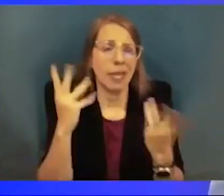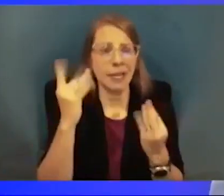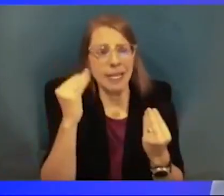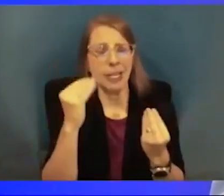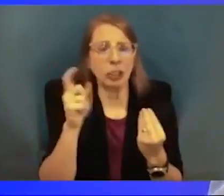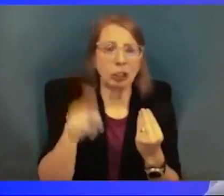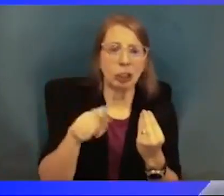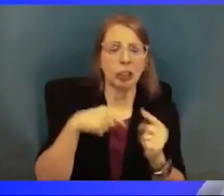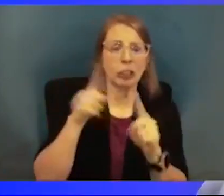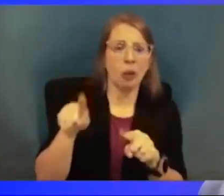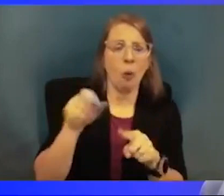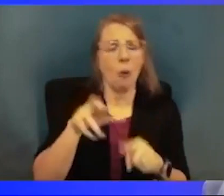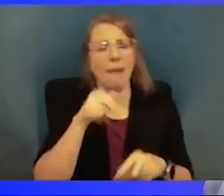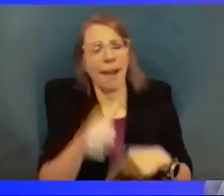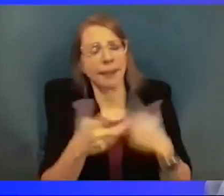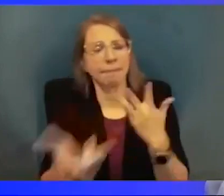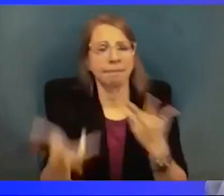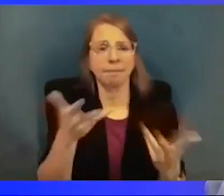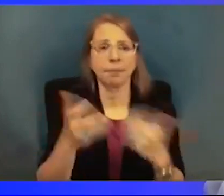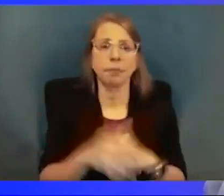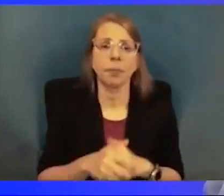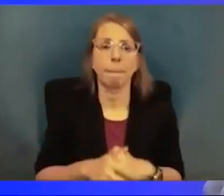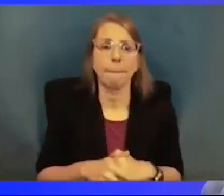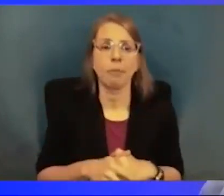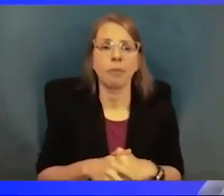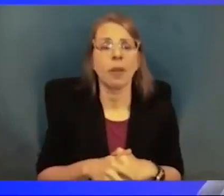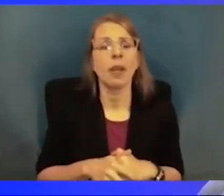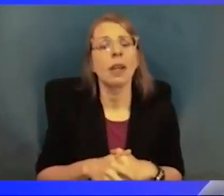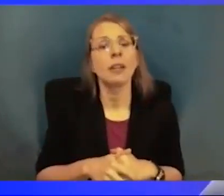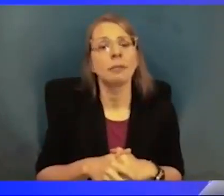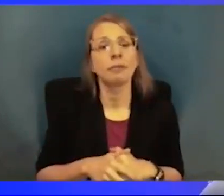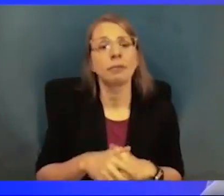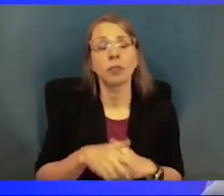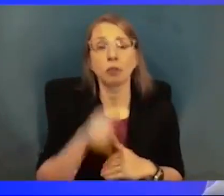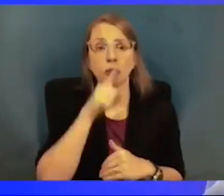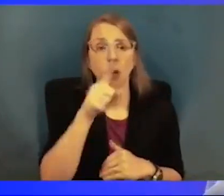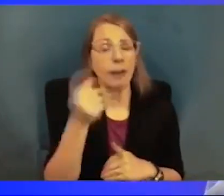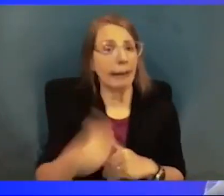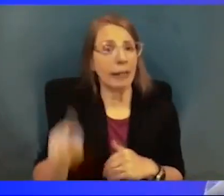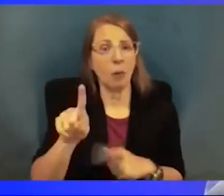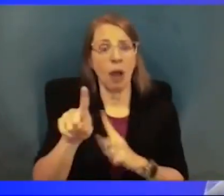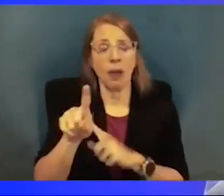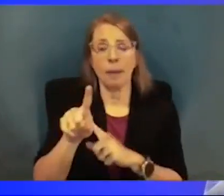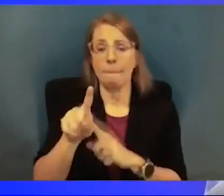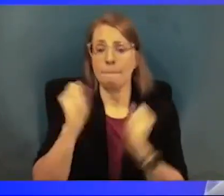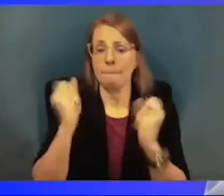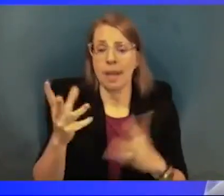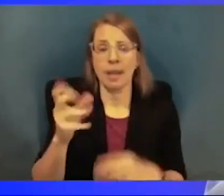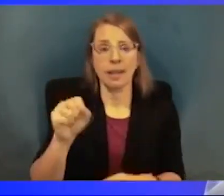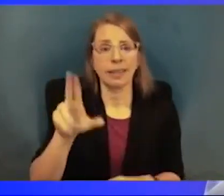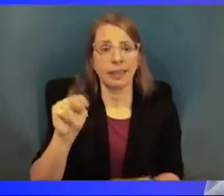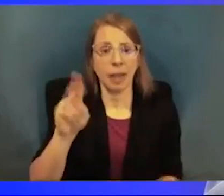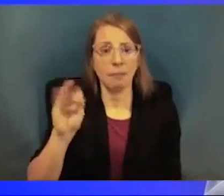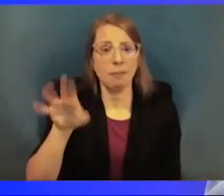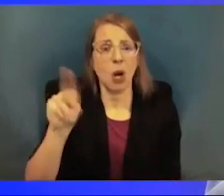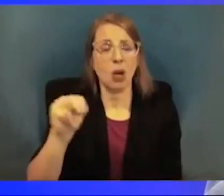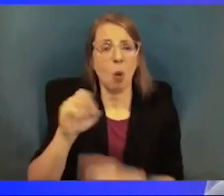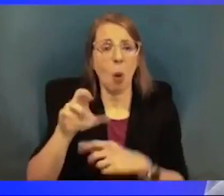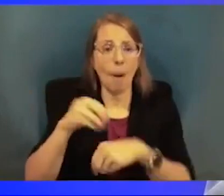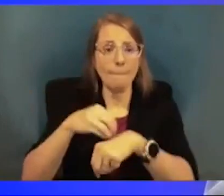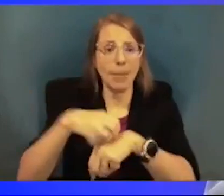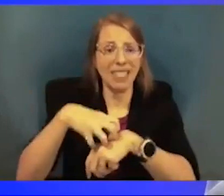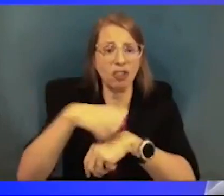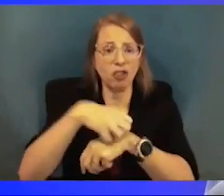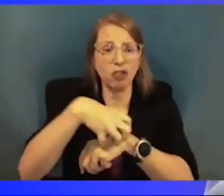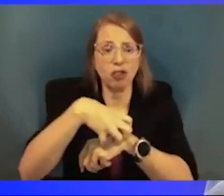So anyone that has a history of, multiple sunburns, blistering sunburns, we know that increases